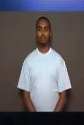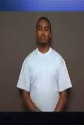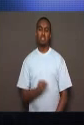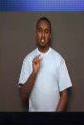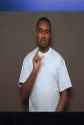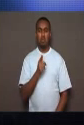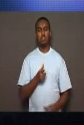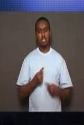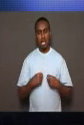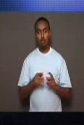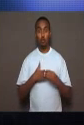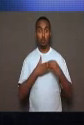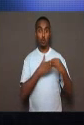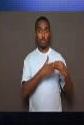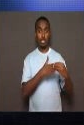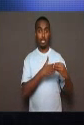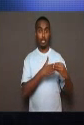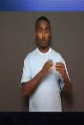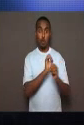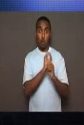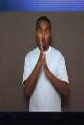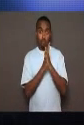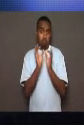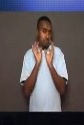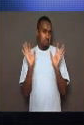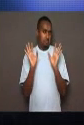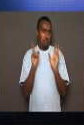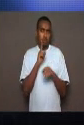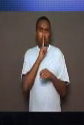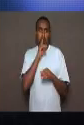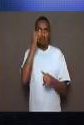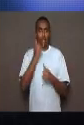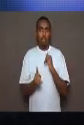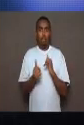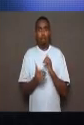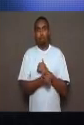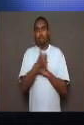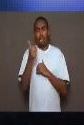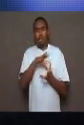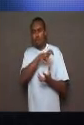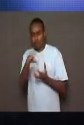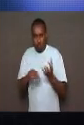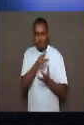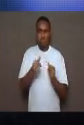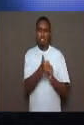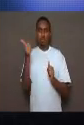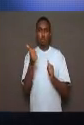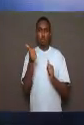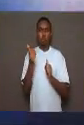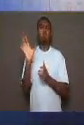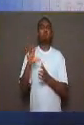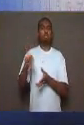Someone who tries to lead without empathy will simply end up bullying others to get what they want.